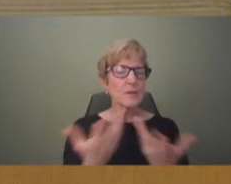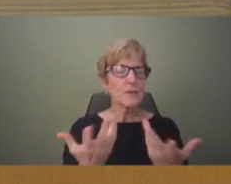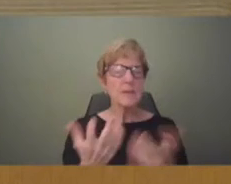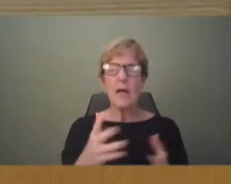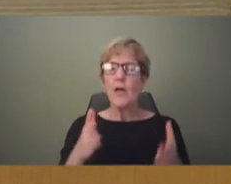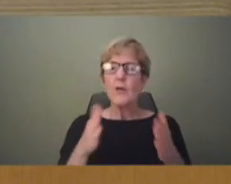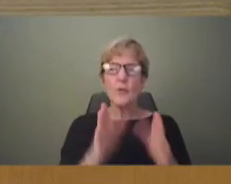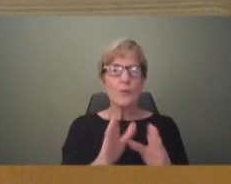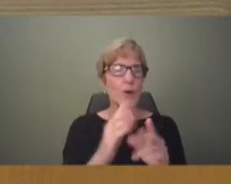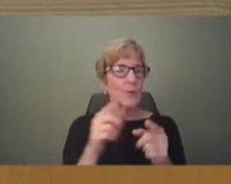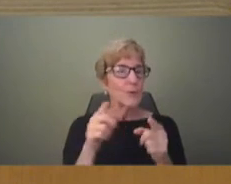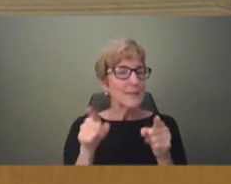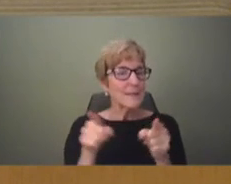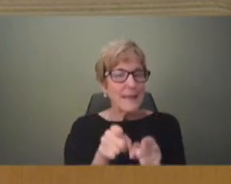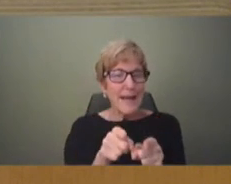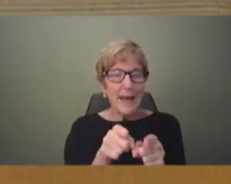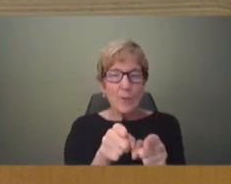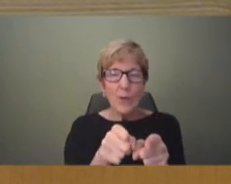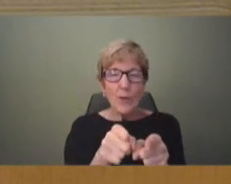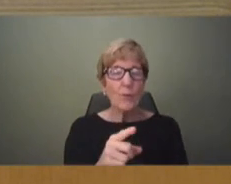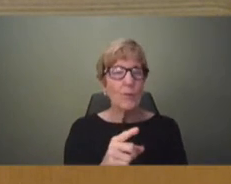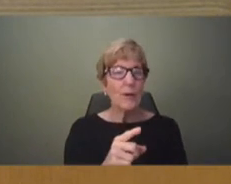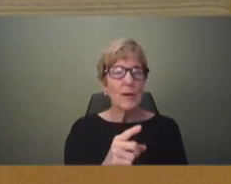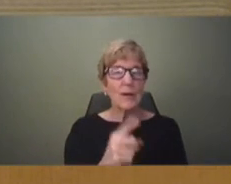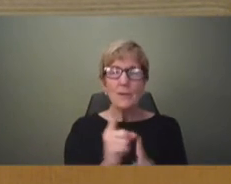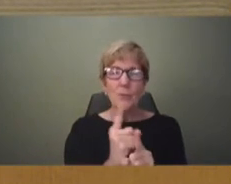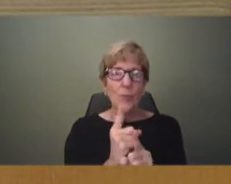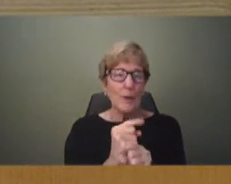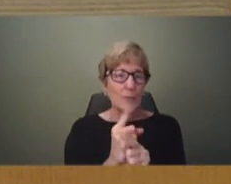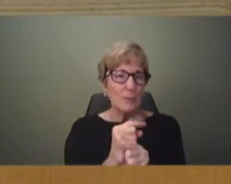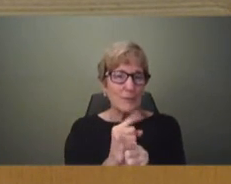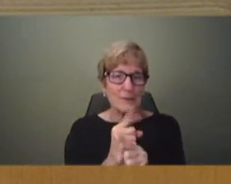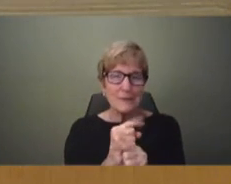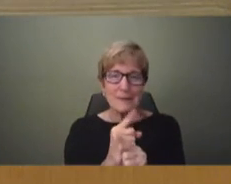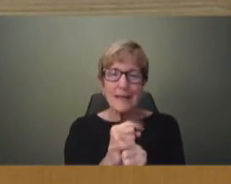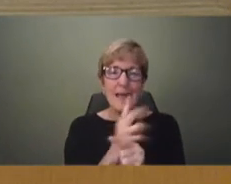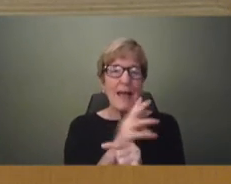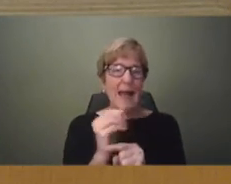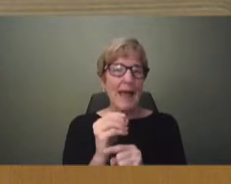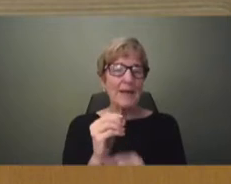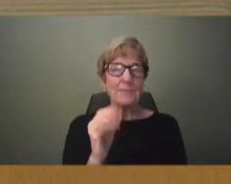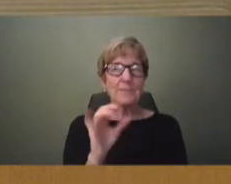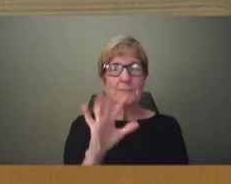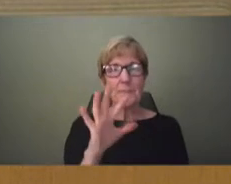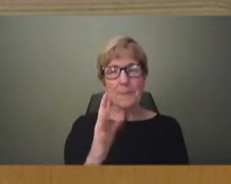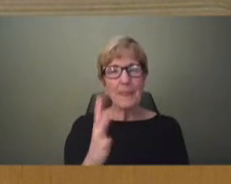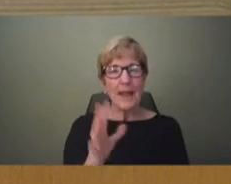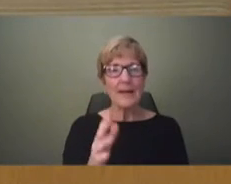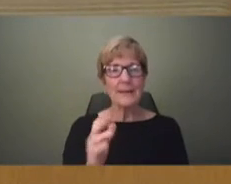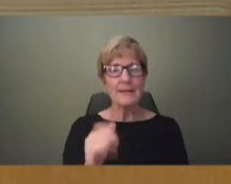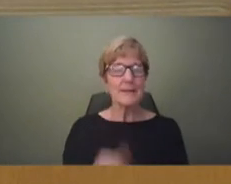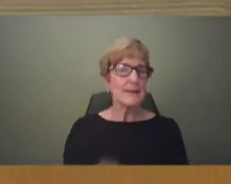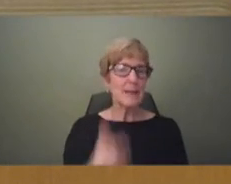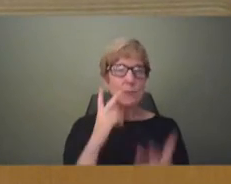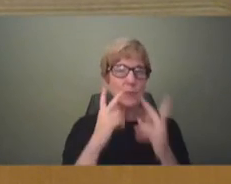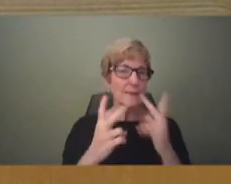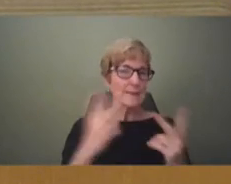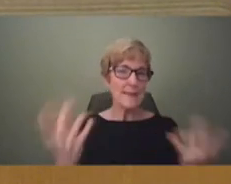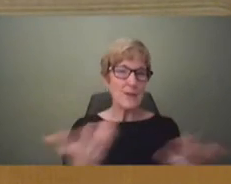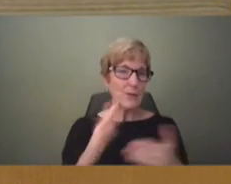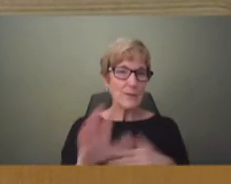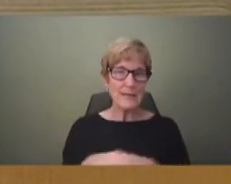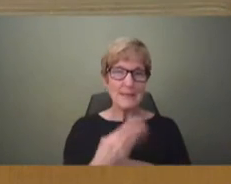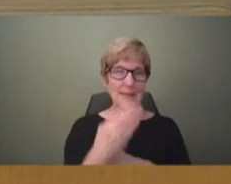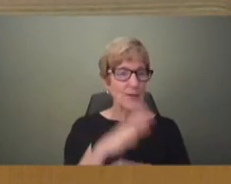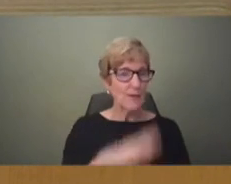narrow it's one way in each Direction and it's kind of along the lines of what we're seeing here today throughout the entire